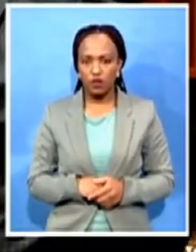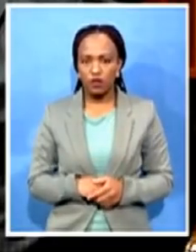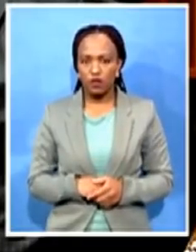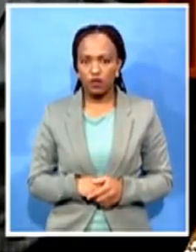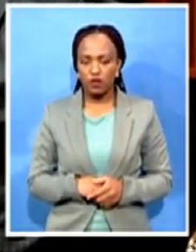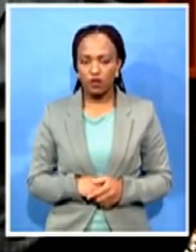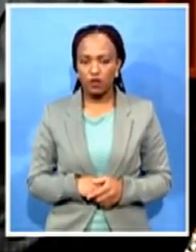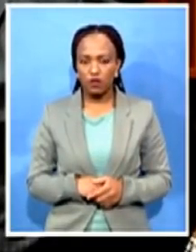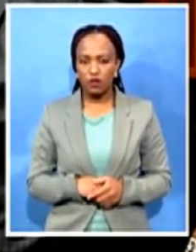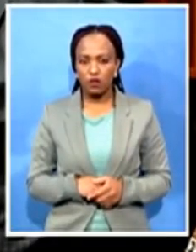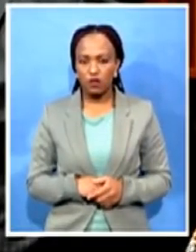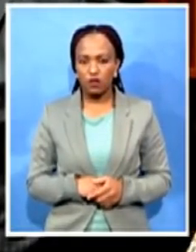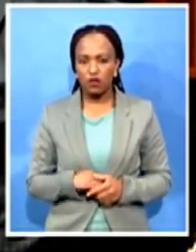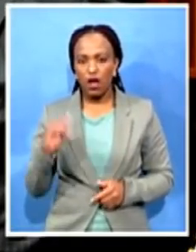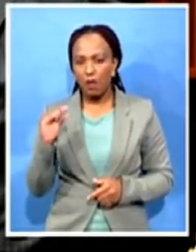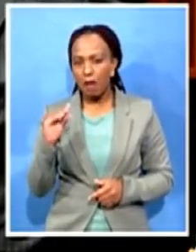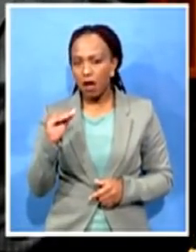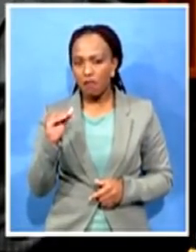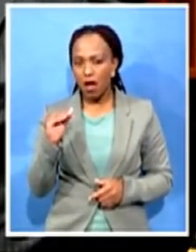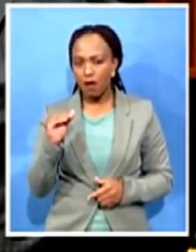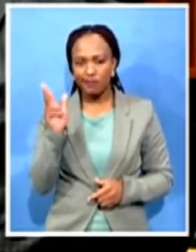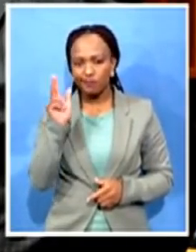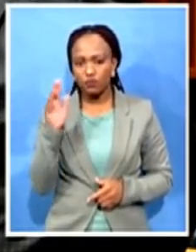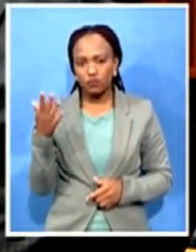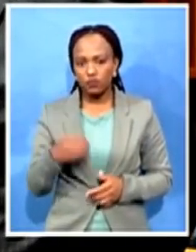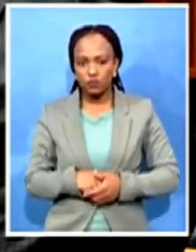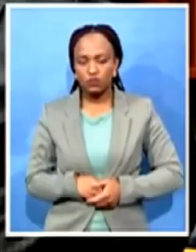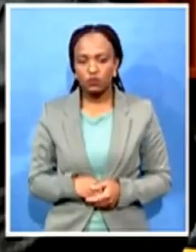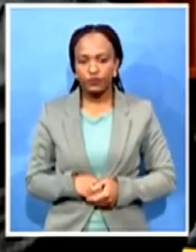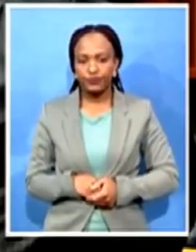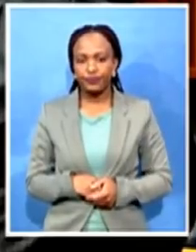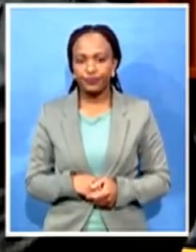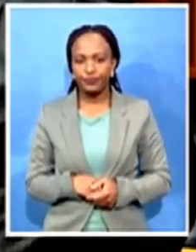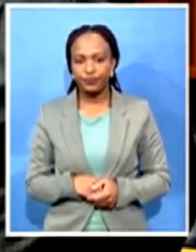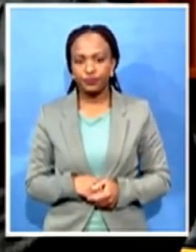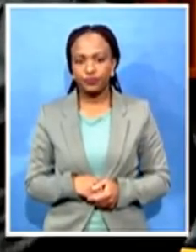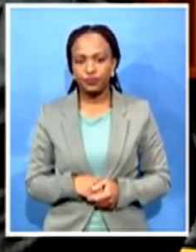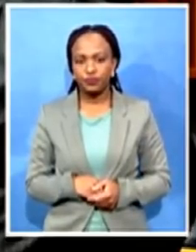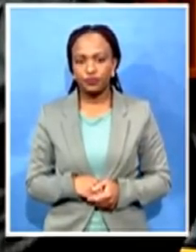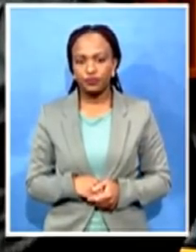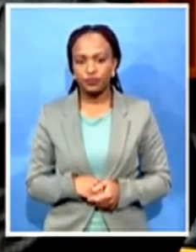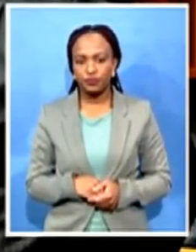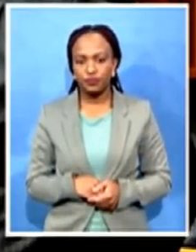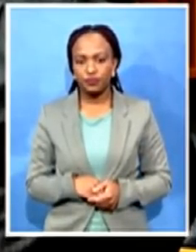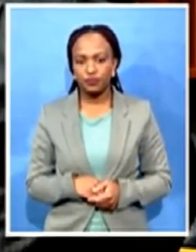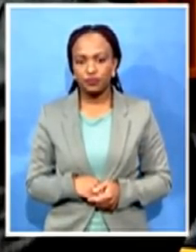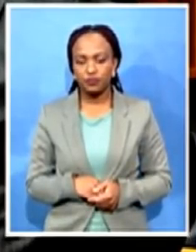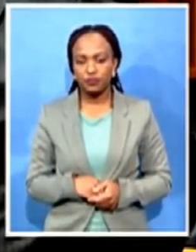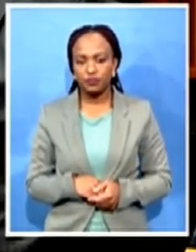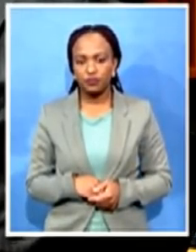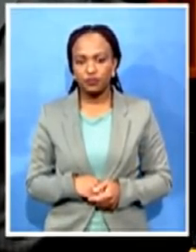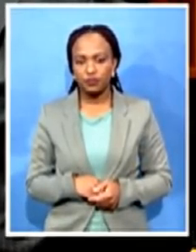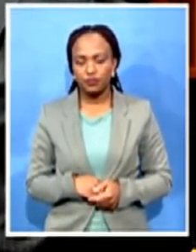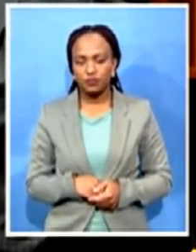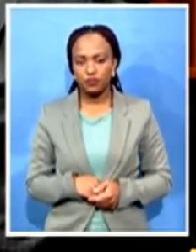charge. We were informed that he was indisposed because he was admitted to hospital.